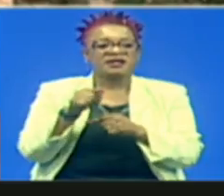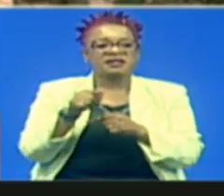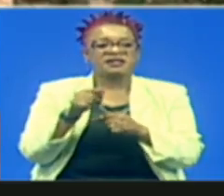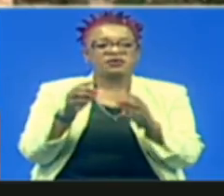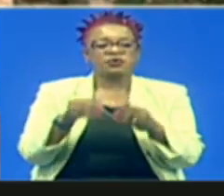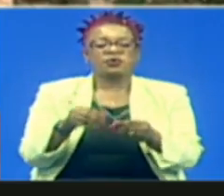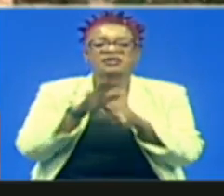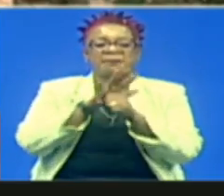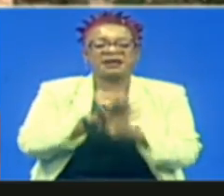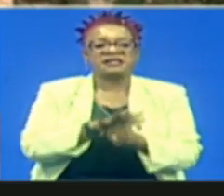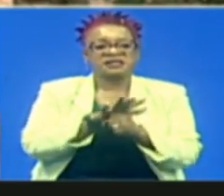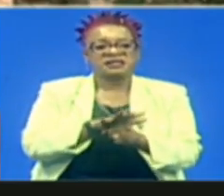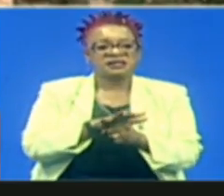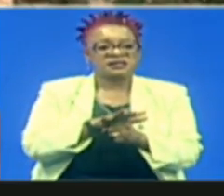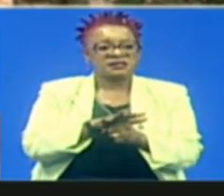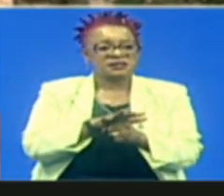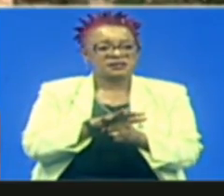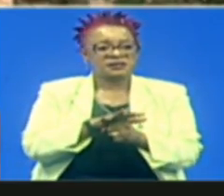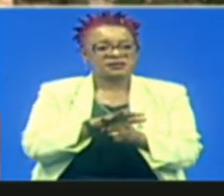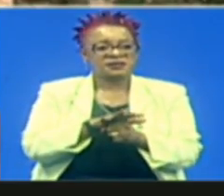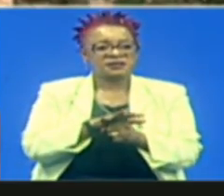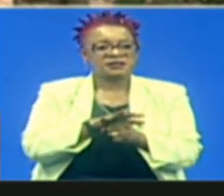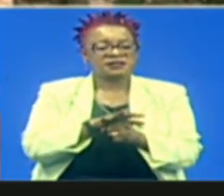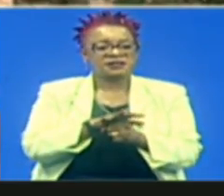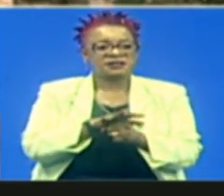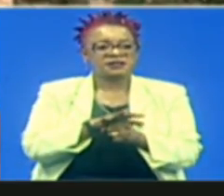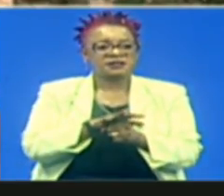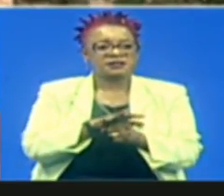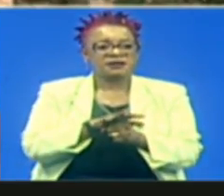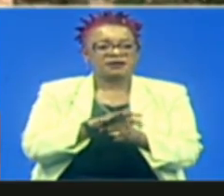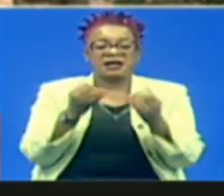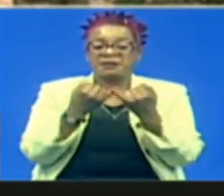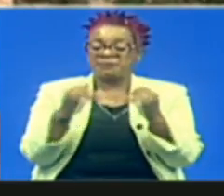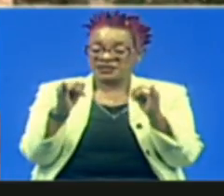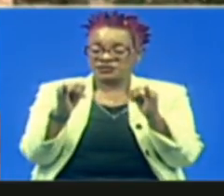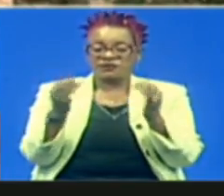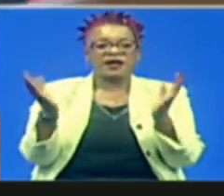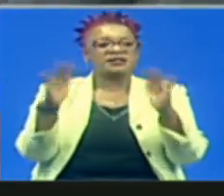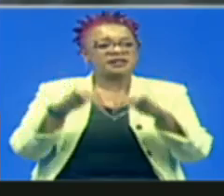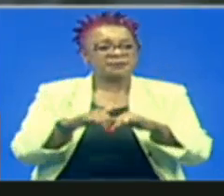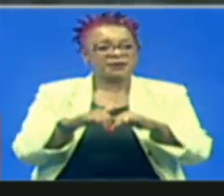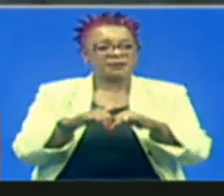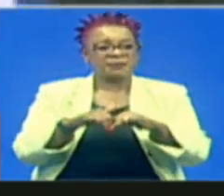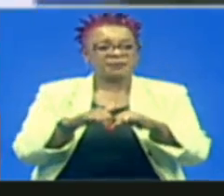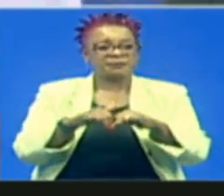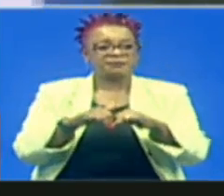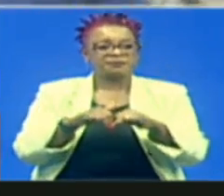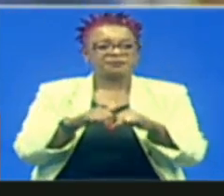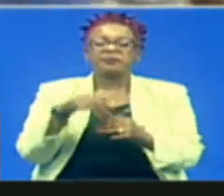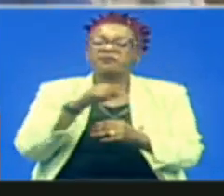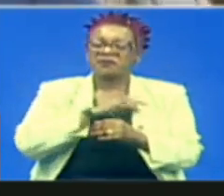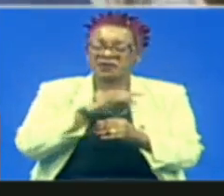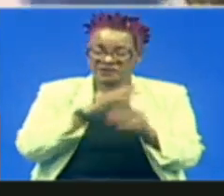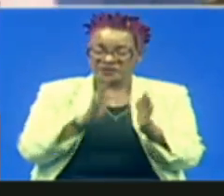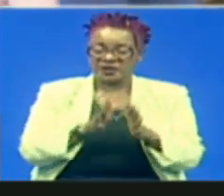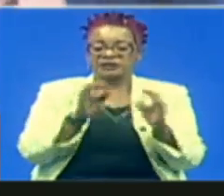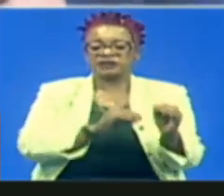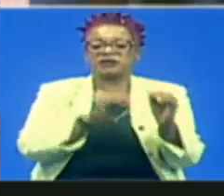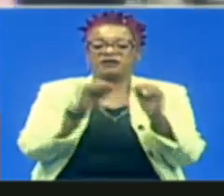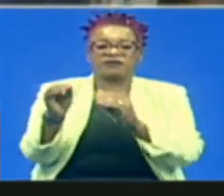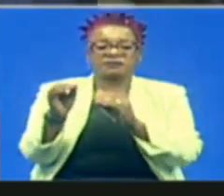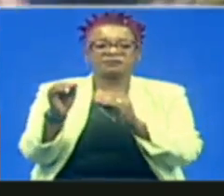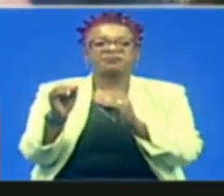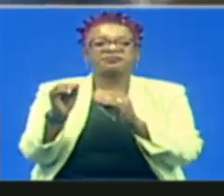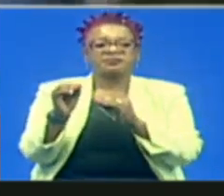suppress the independence of the assembly. She also claims the governor has transferred public property to